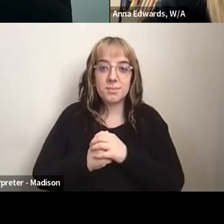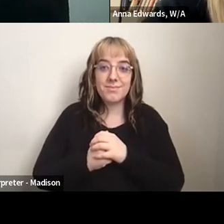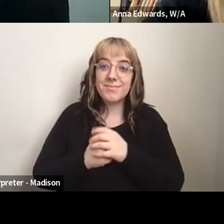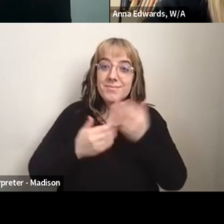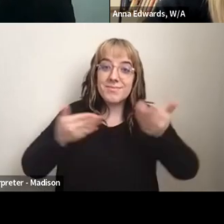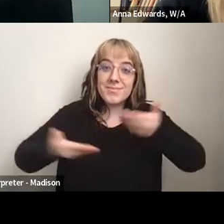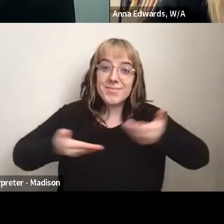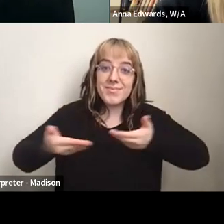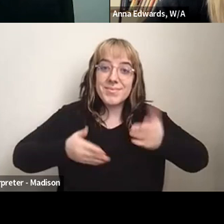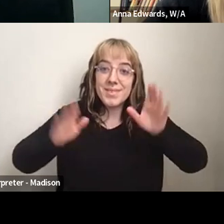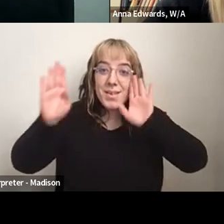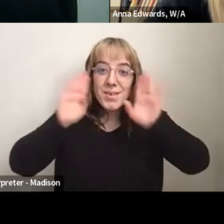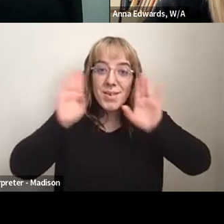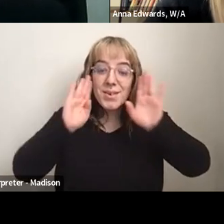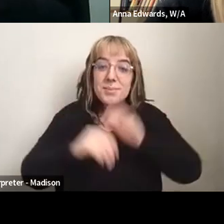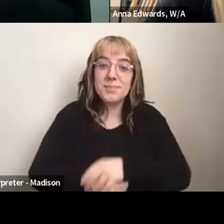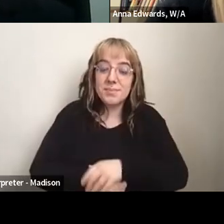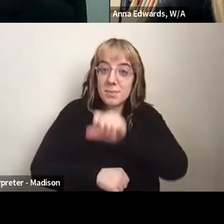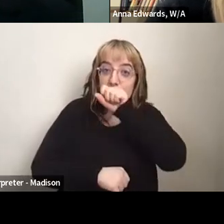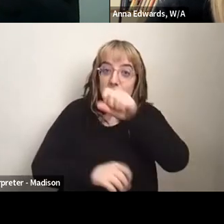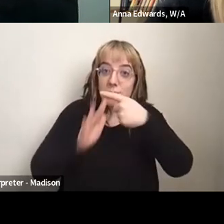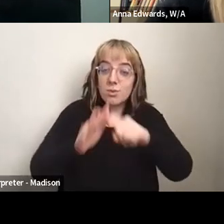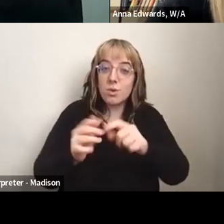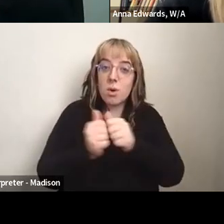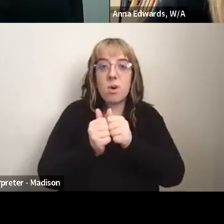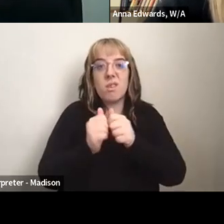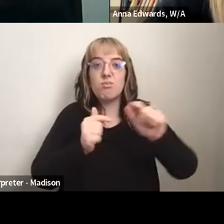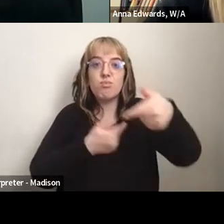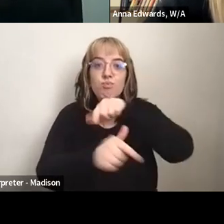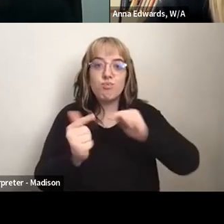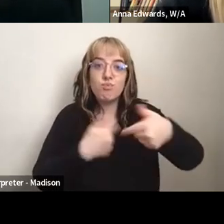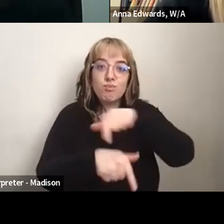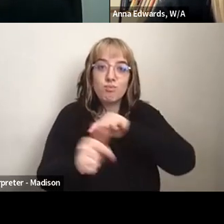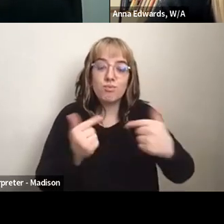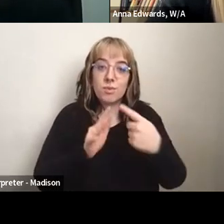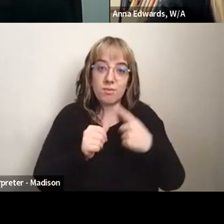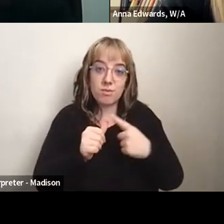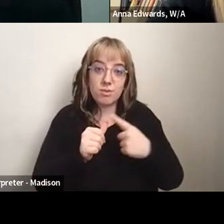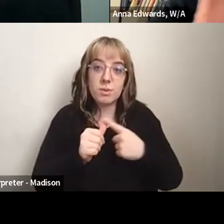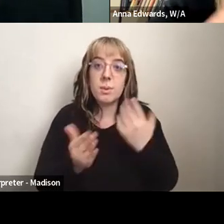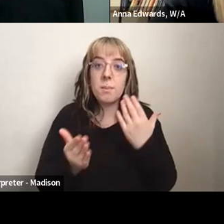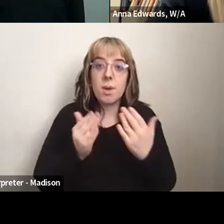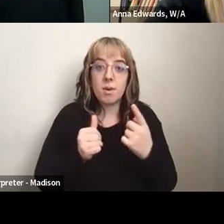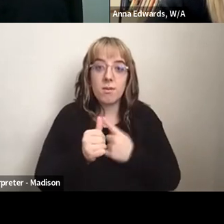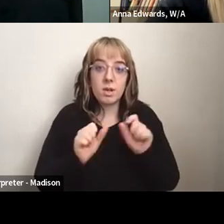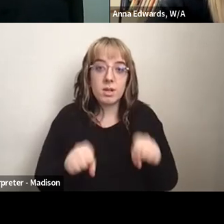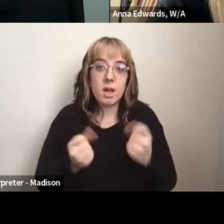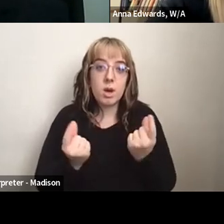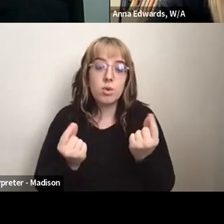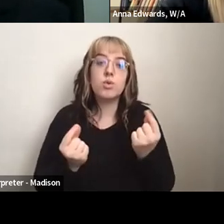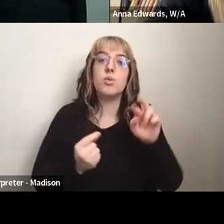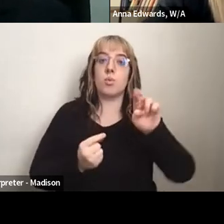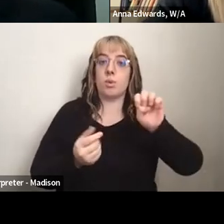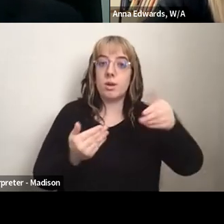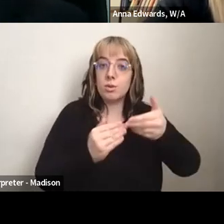Greetings. So I'd love to start with a little bit of an around the horn. And maybe first you could just reintroduce